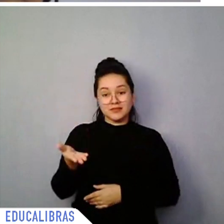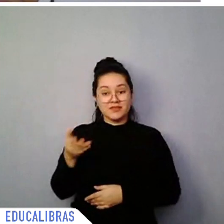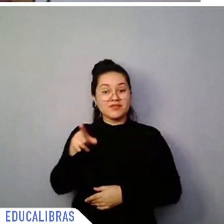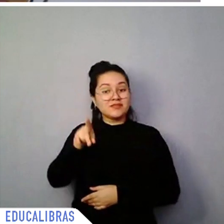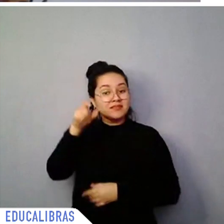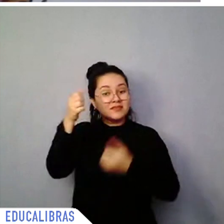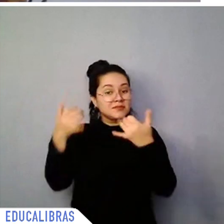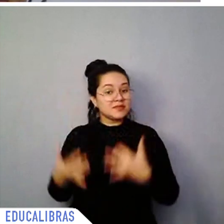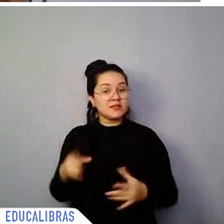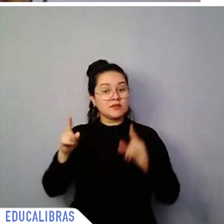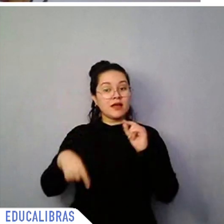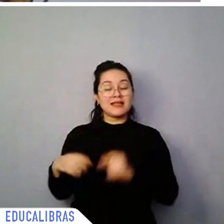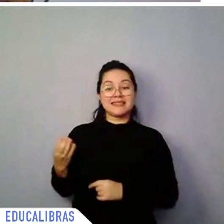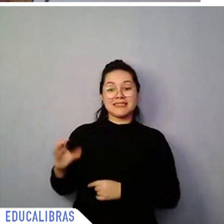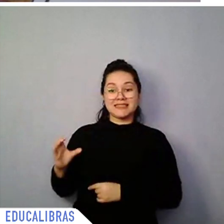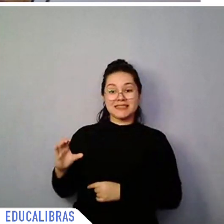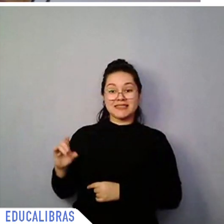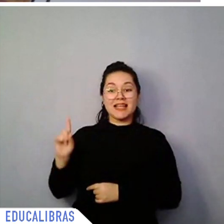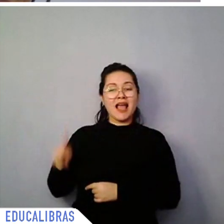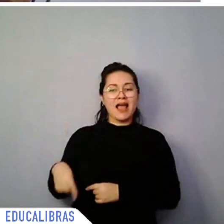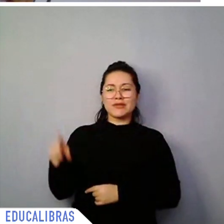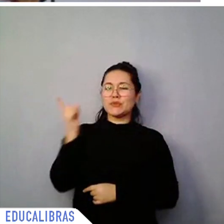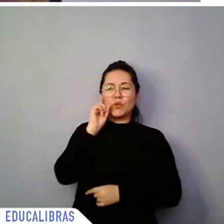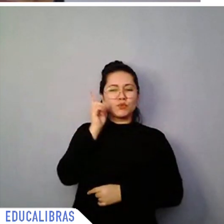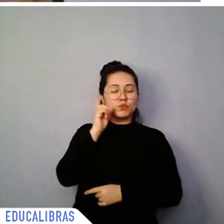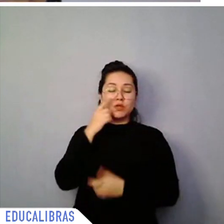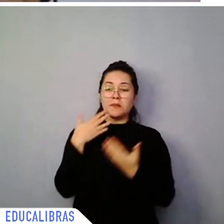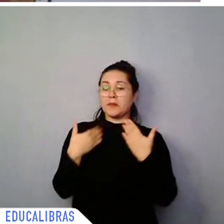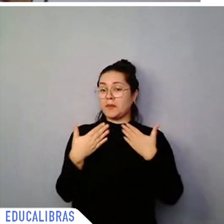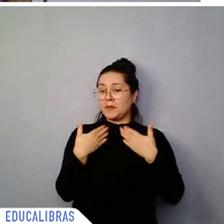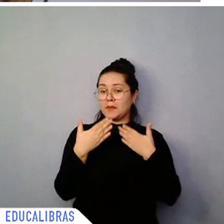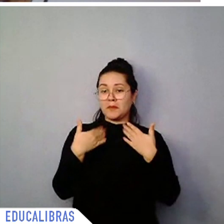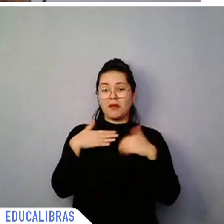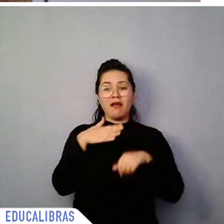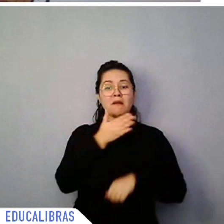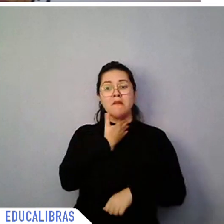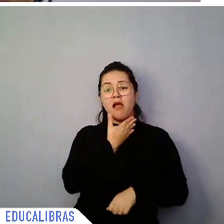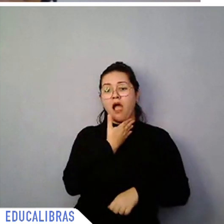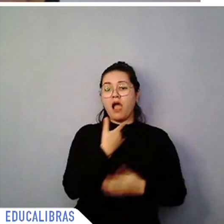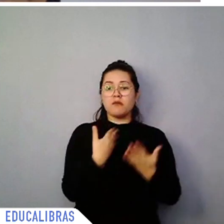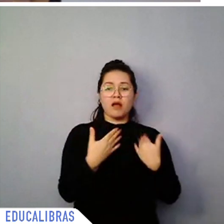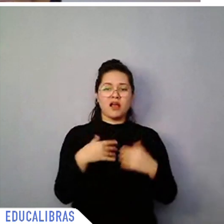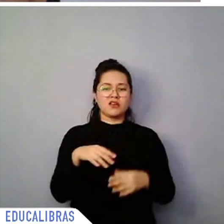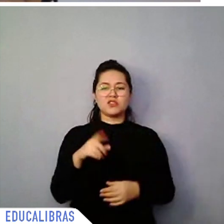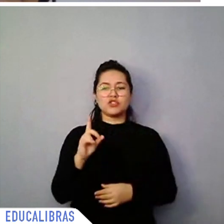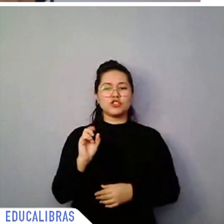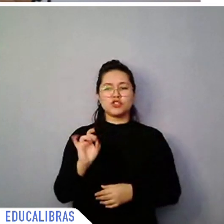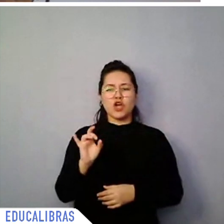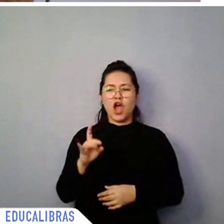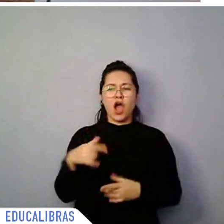go. As you said, it's important for science to become